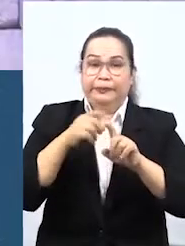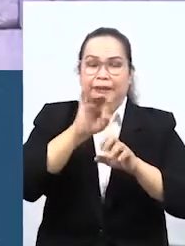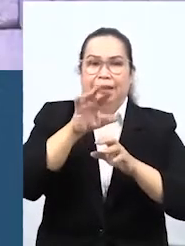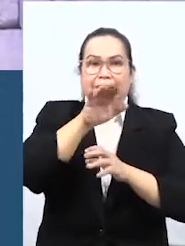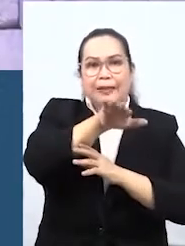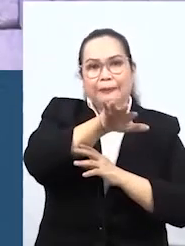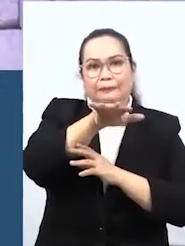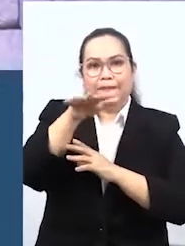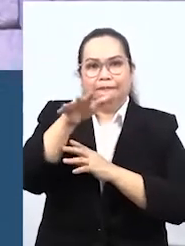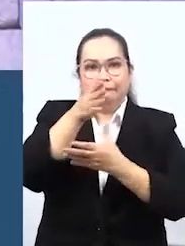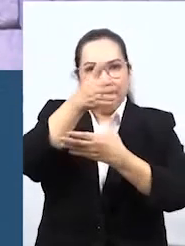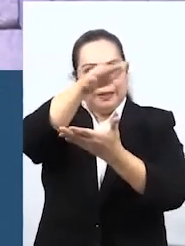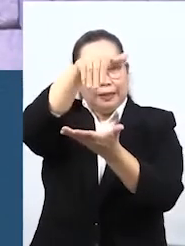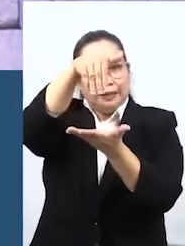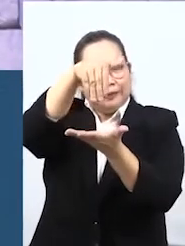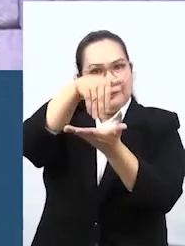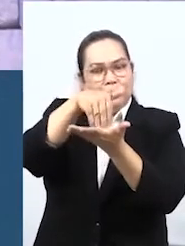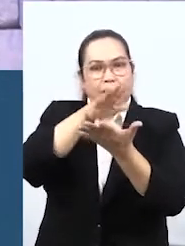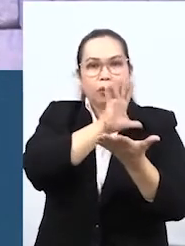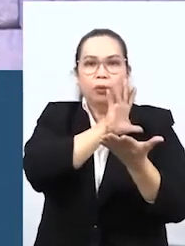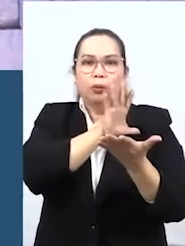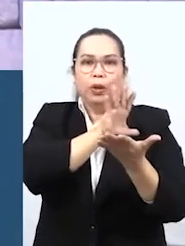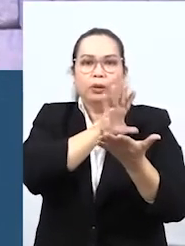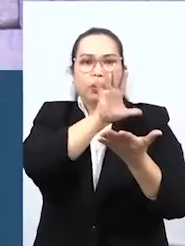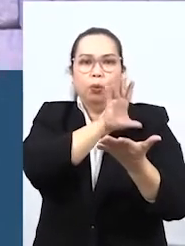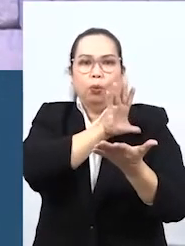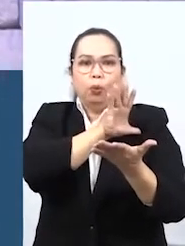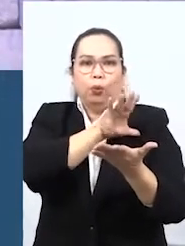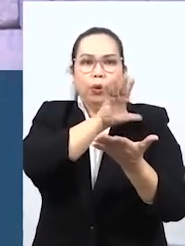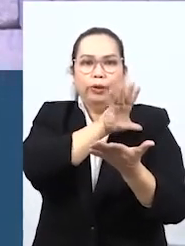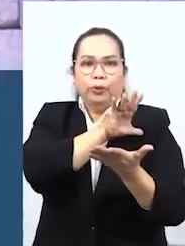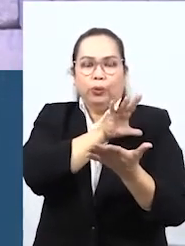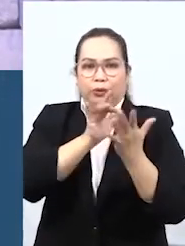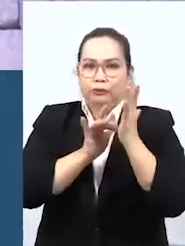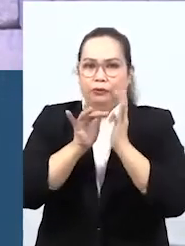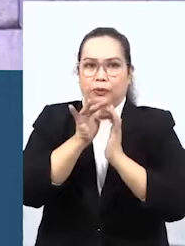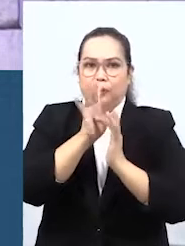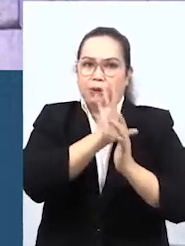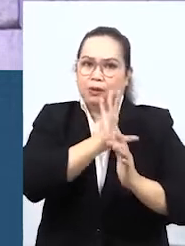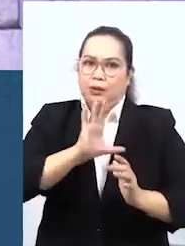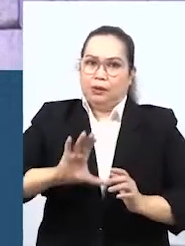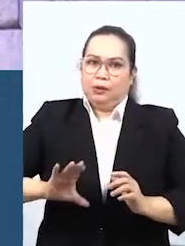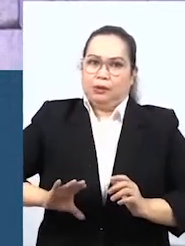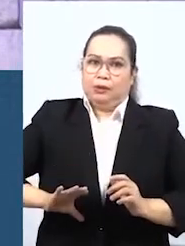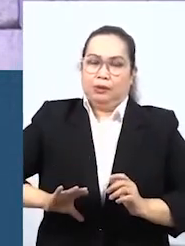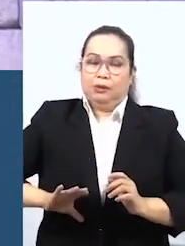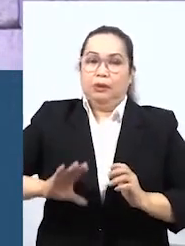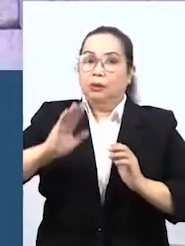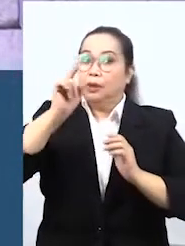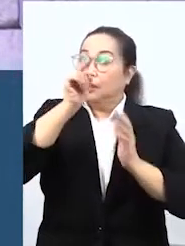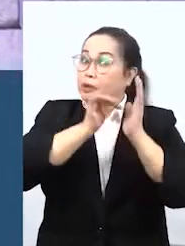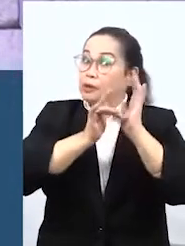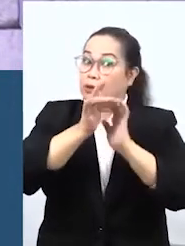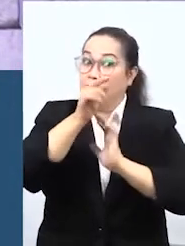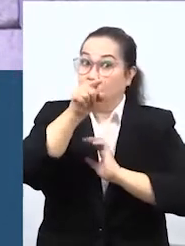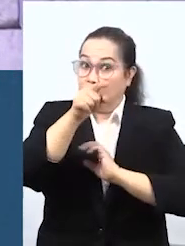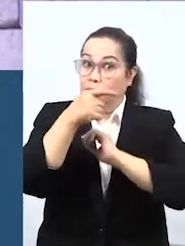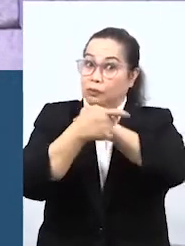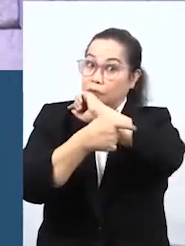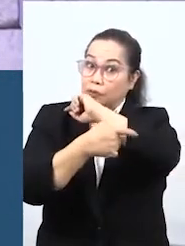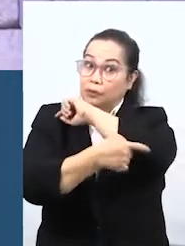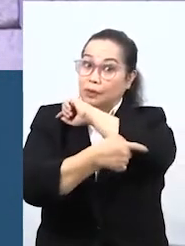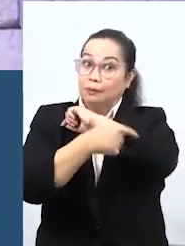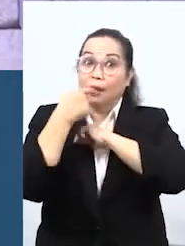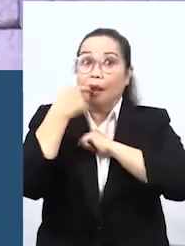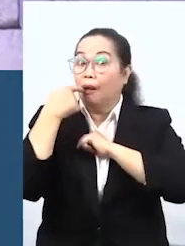period of waiting for the coming of Jesus Christ he knew we would be tempted to give up and we